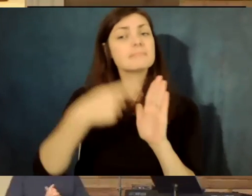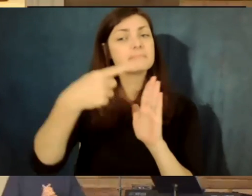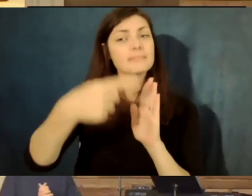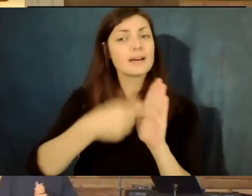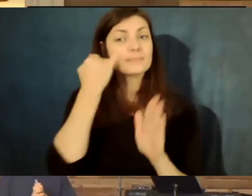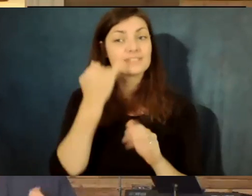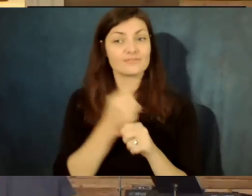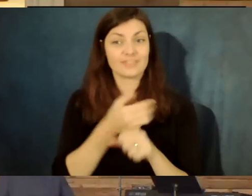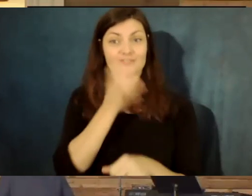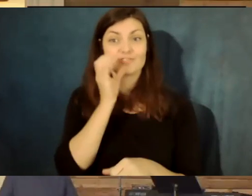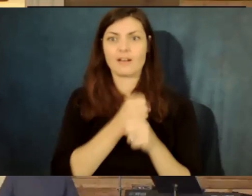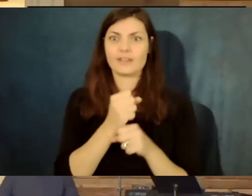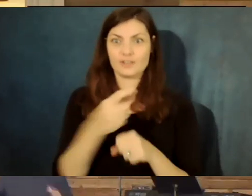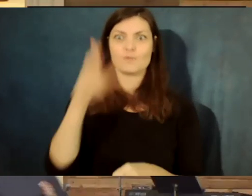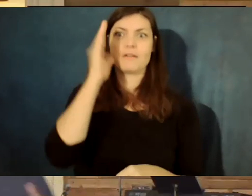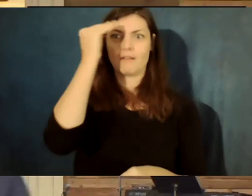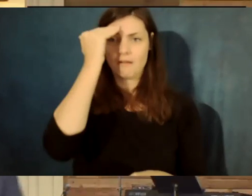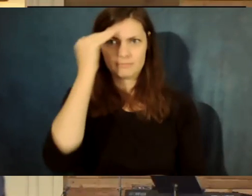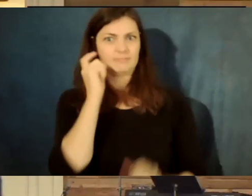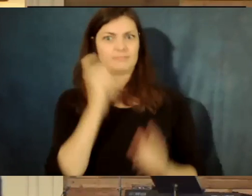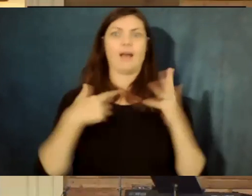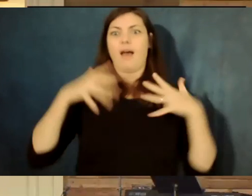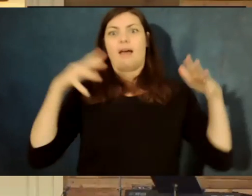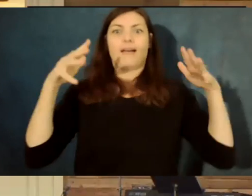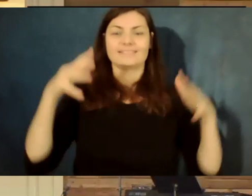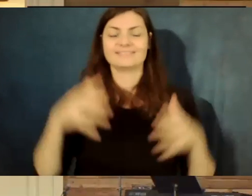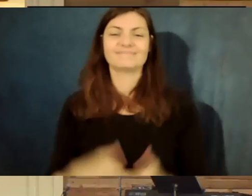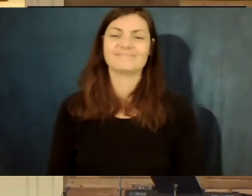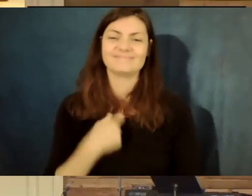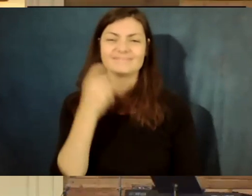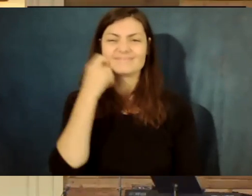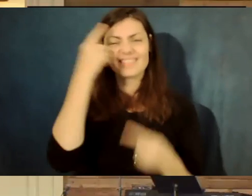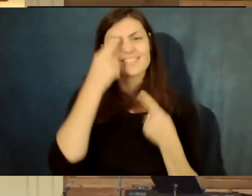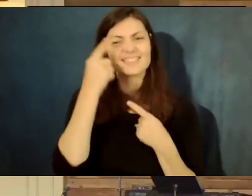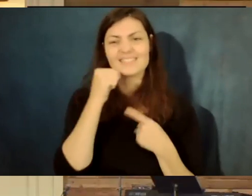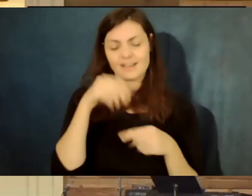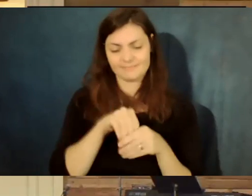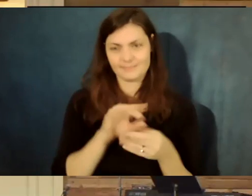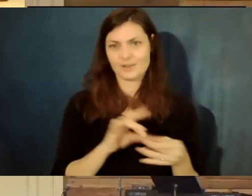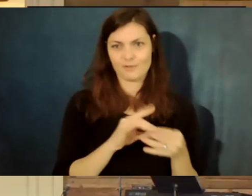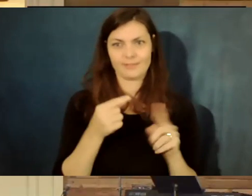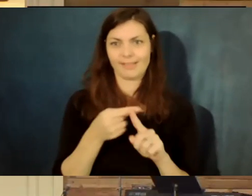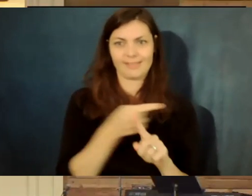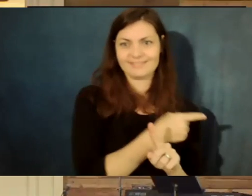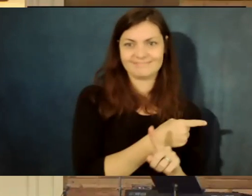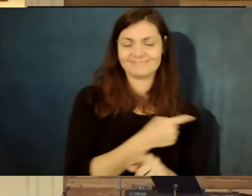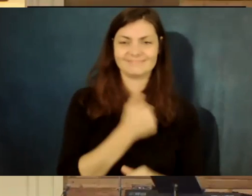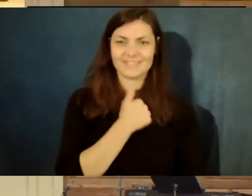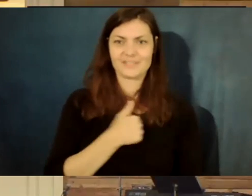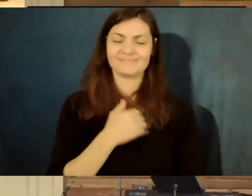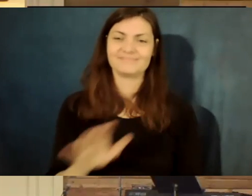know. Because I'm like, I was just thinking, this is not in my notes, so bear with